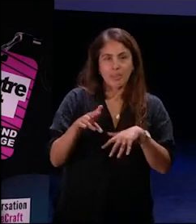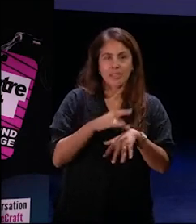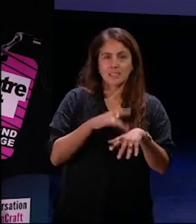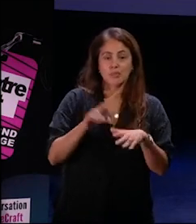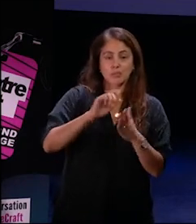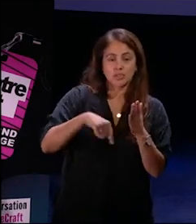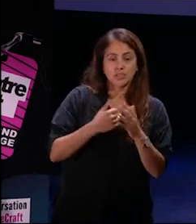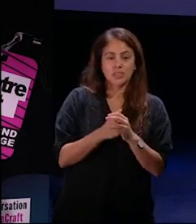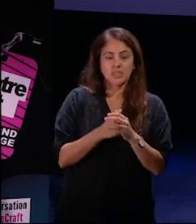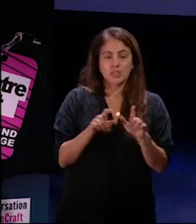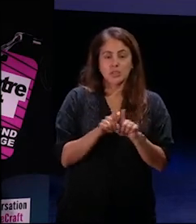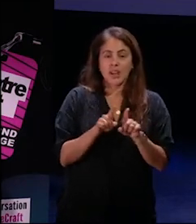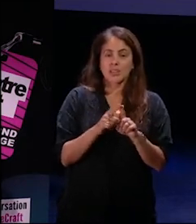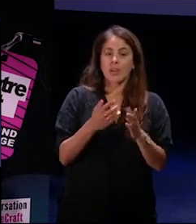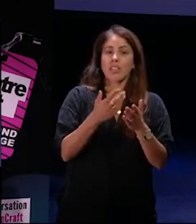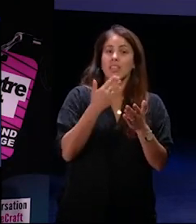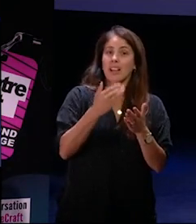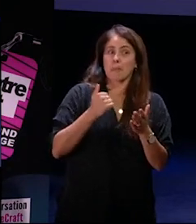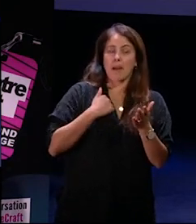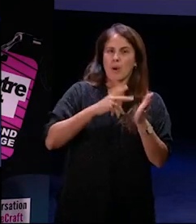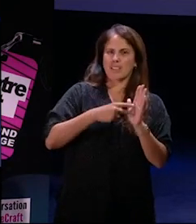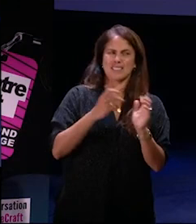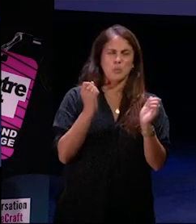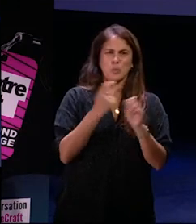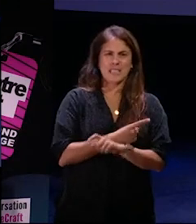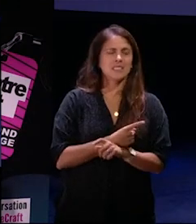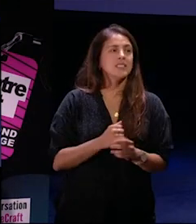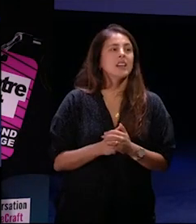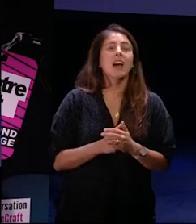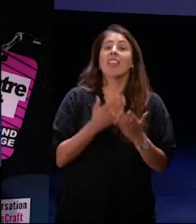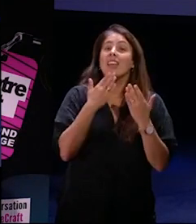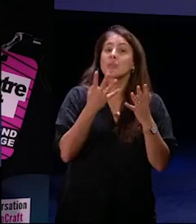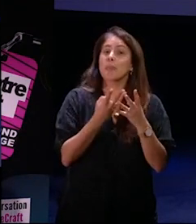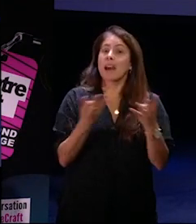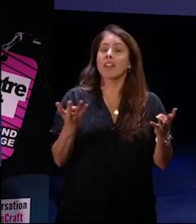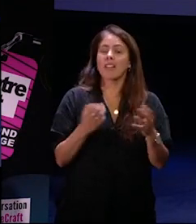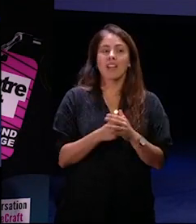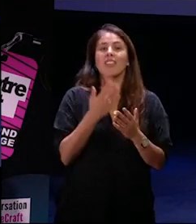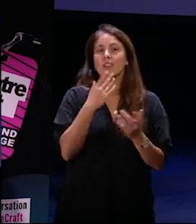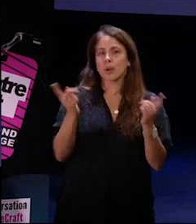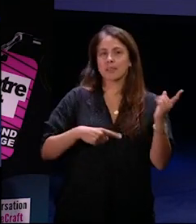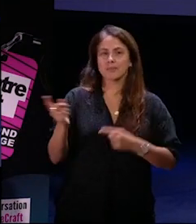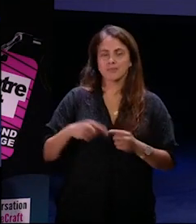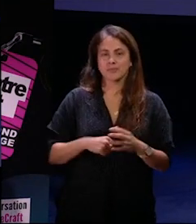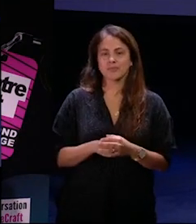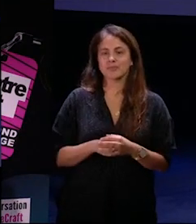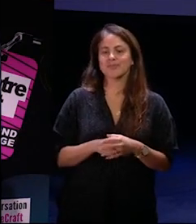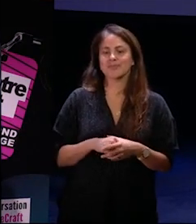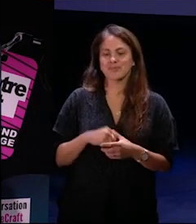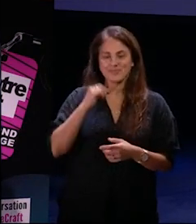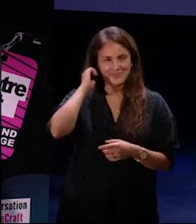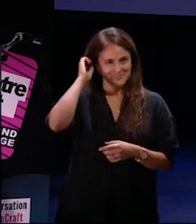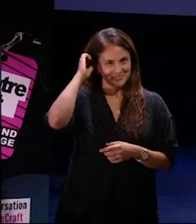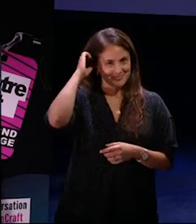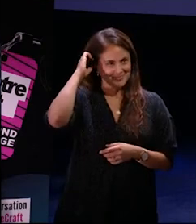I also have to thank my own organisation, so that's slightly awkward. And thank you, panel, and thank you for coming. So really appreciate it.